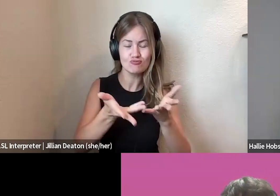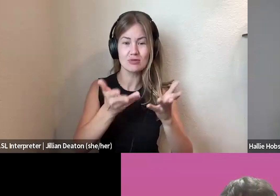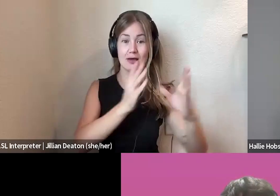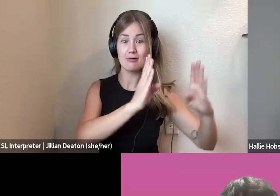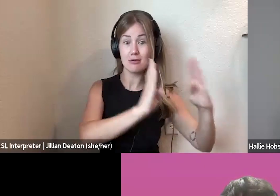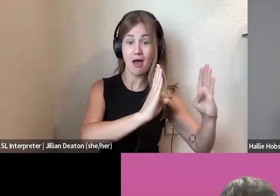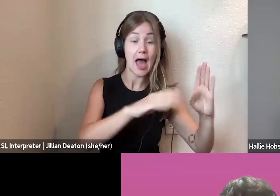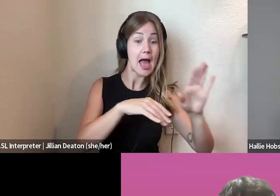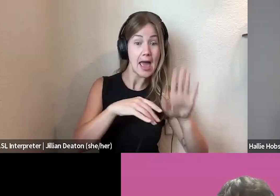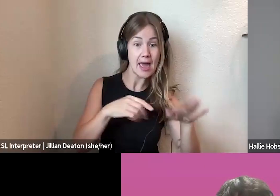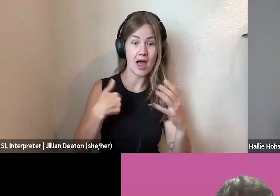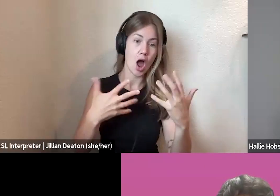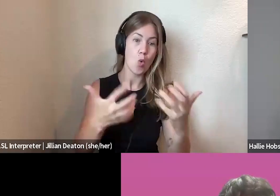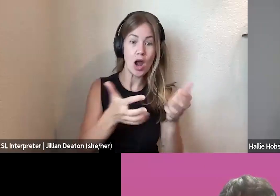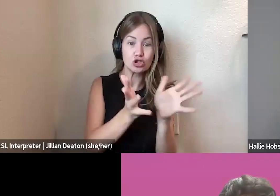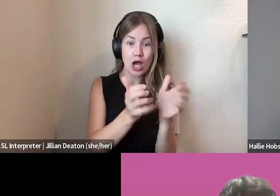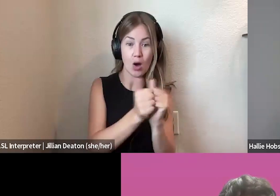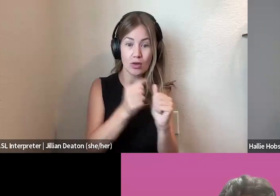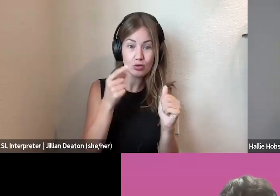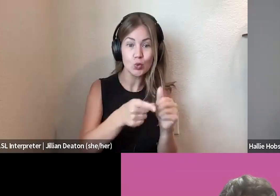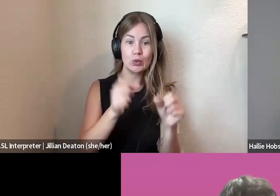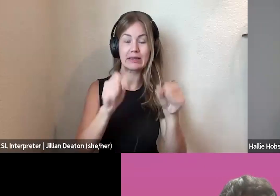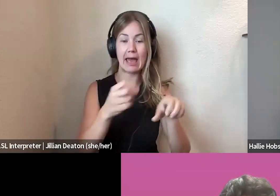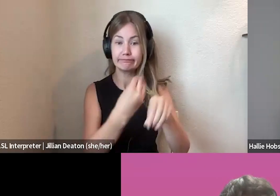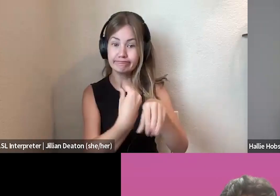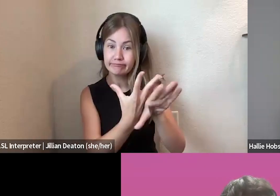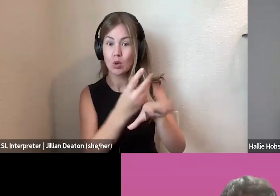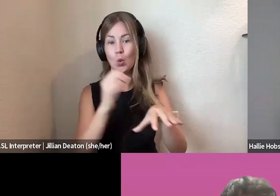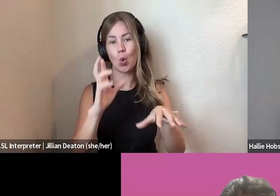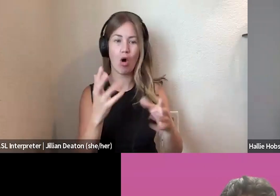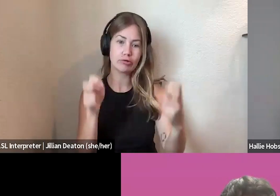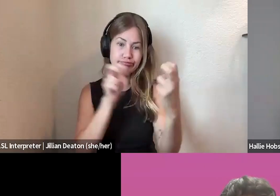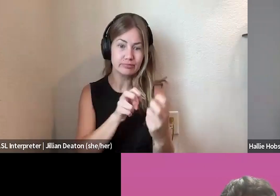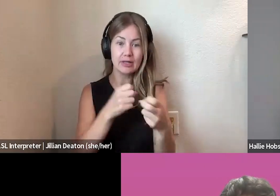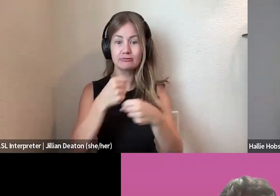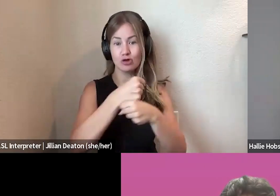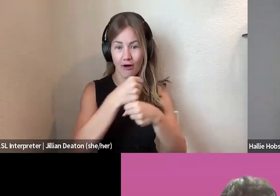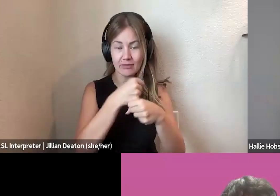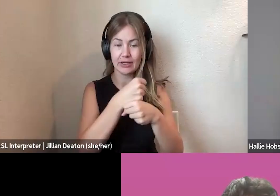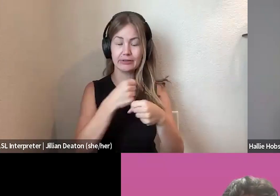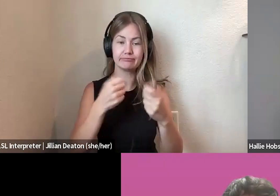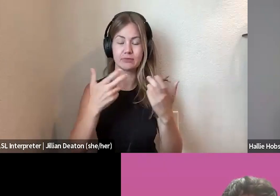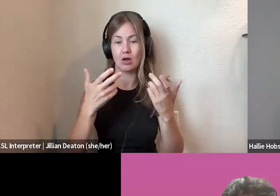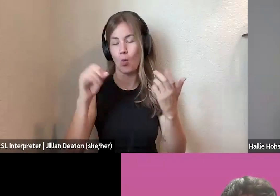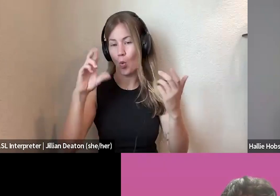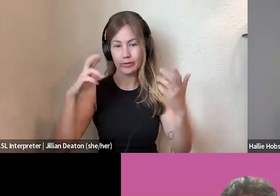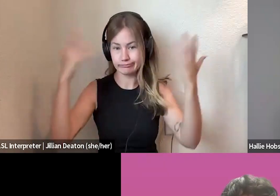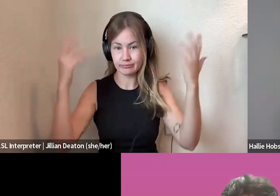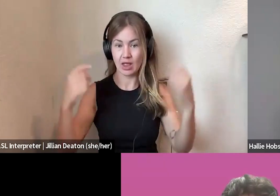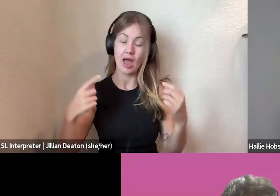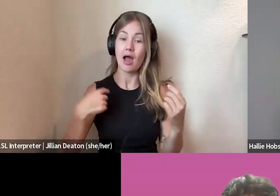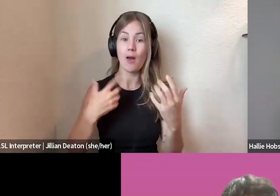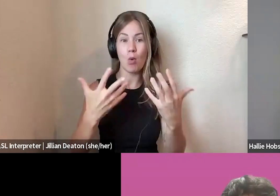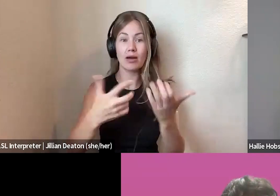first. Can we have a cup of coffee? Or we're going to do a little Zoom orientation. But I want to talk to my former